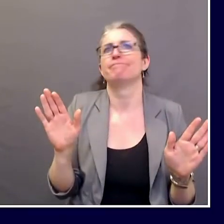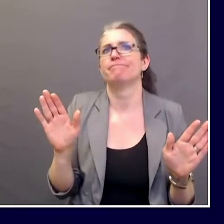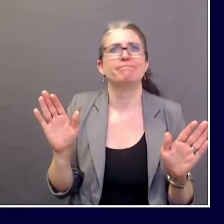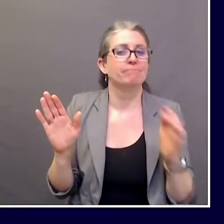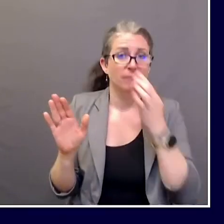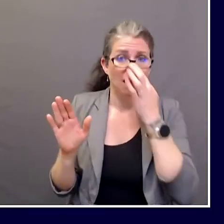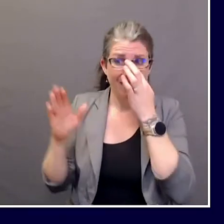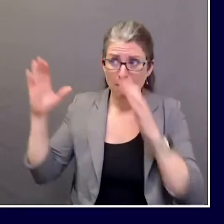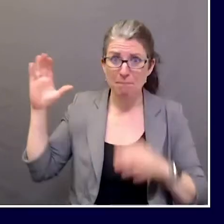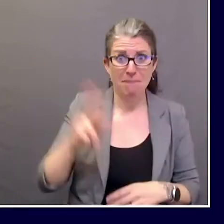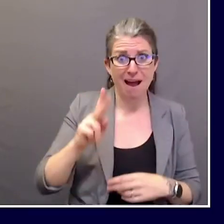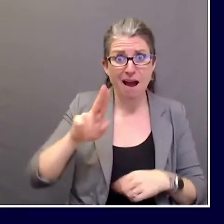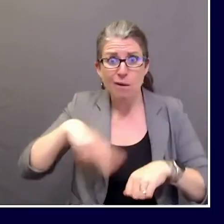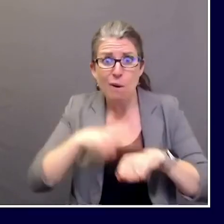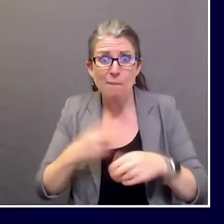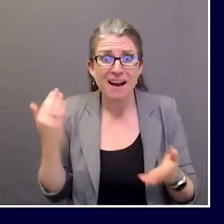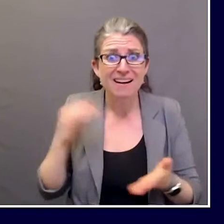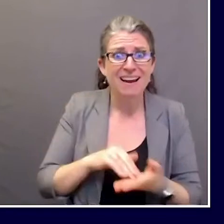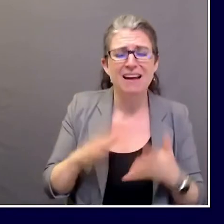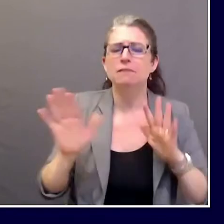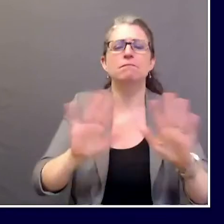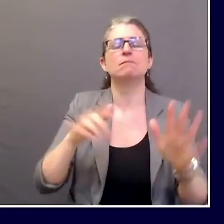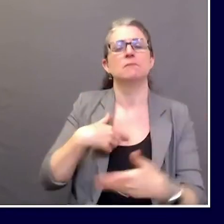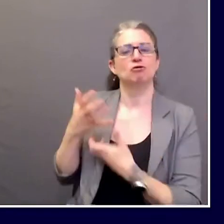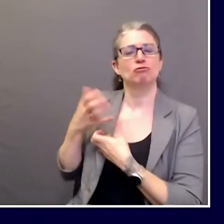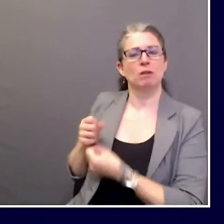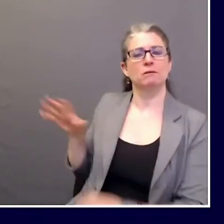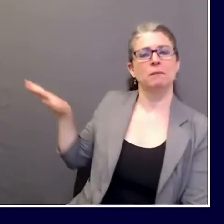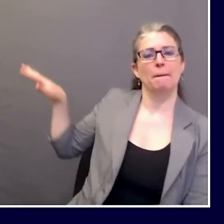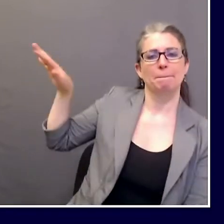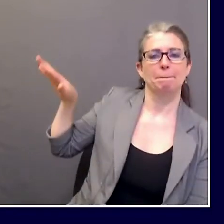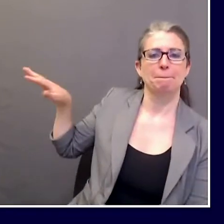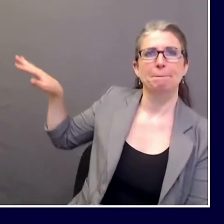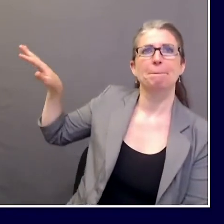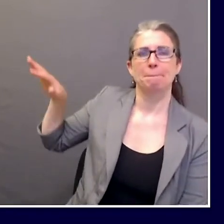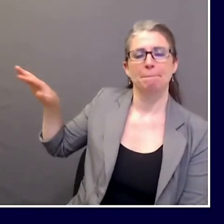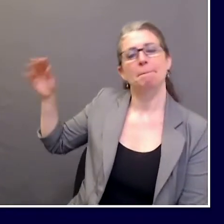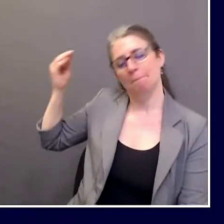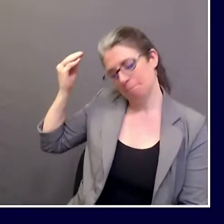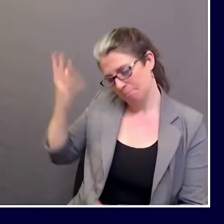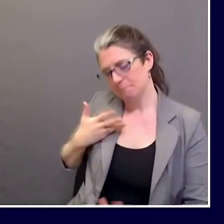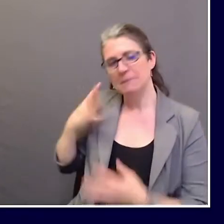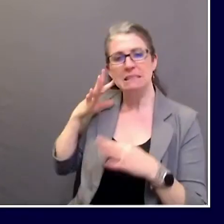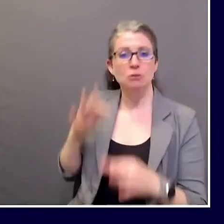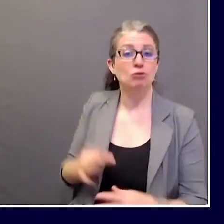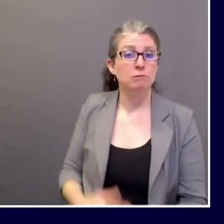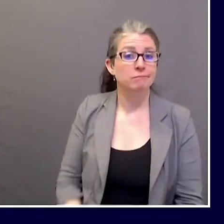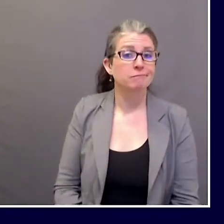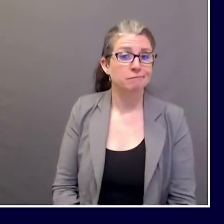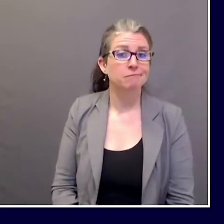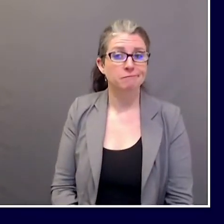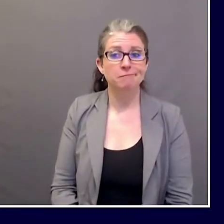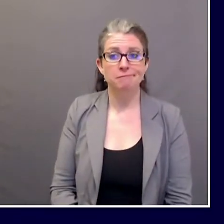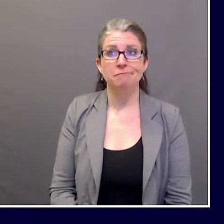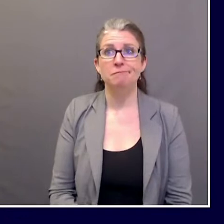what they do. Thank you. Mm-hmm. And the final question for the afternoon goes to Caitlin Andrews.